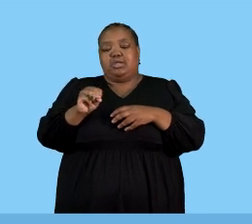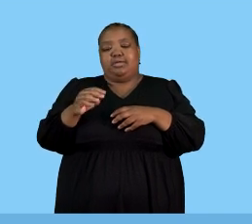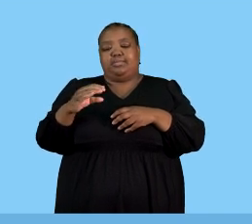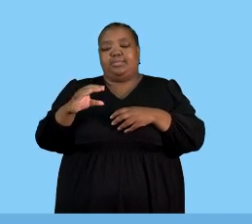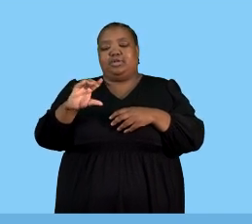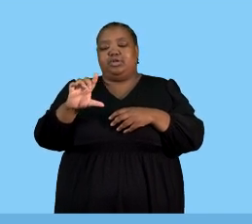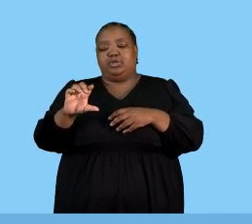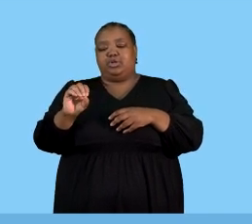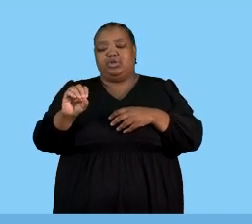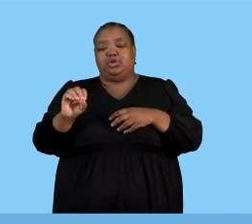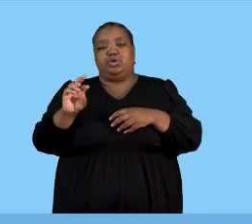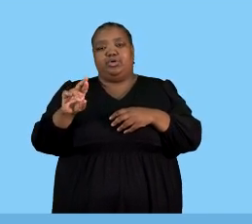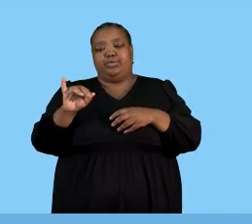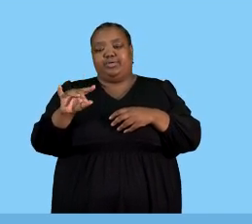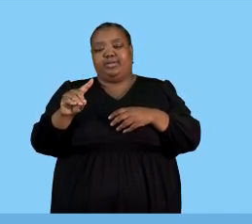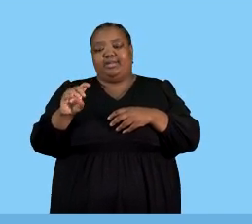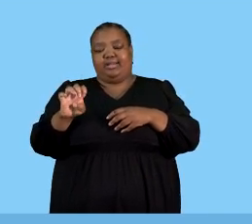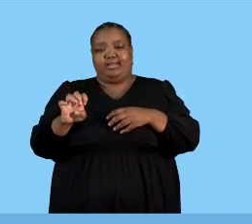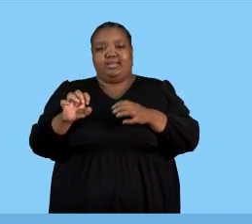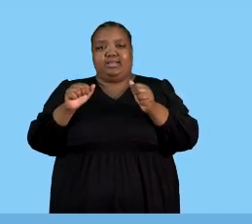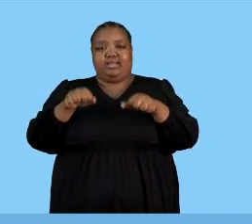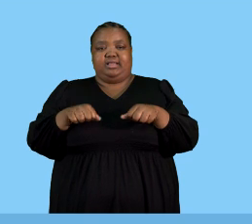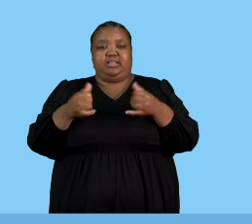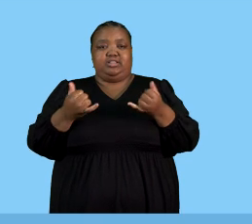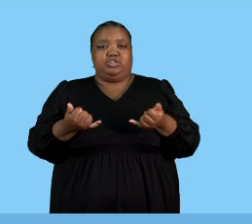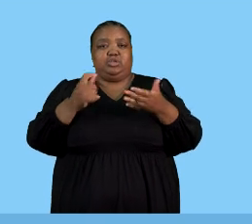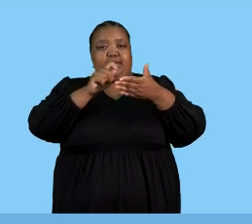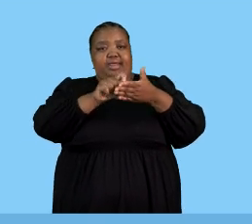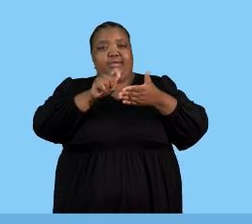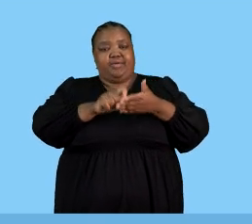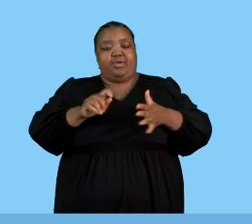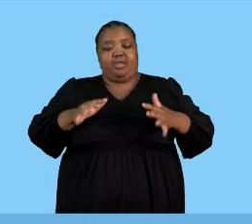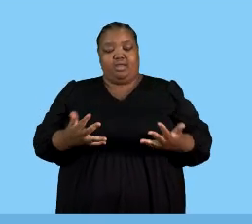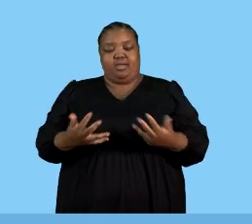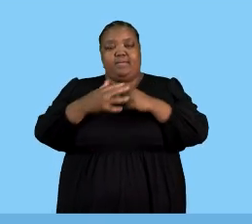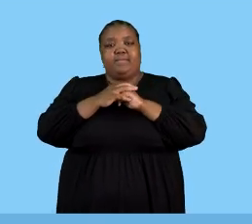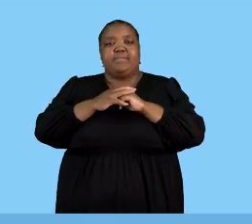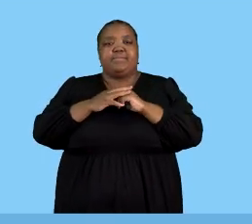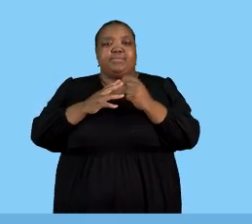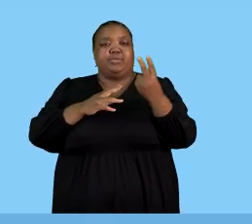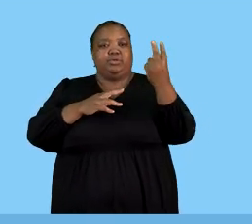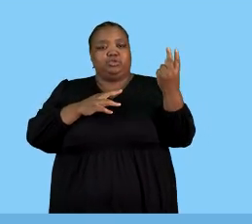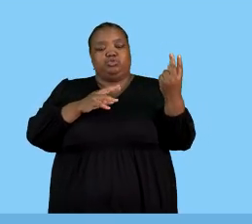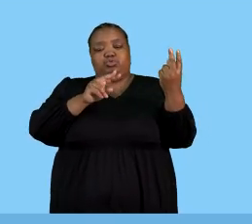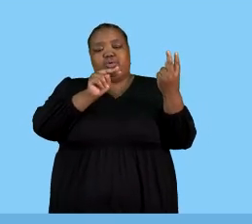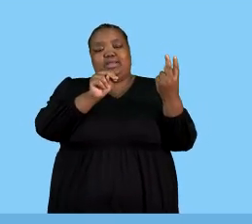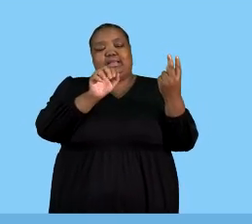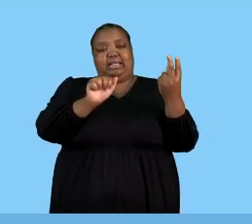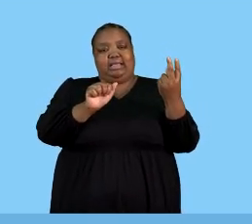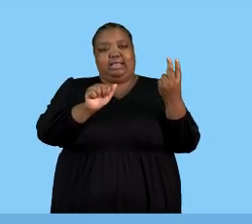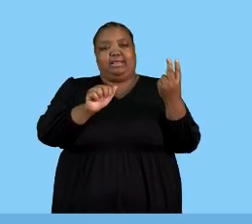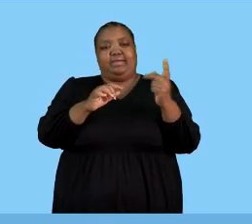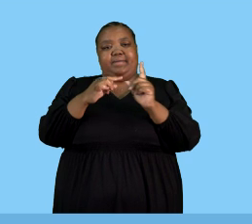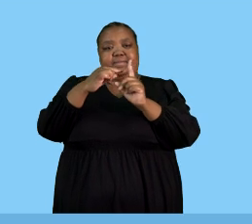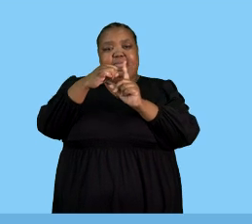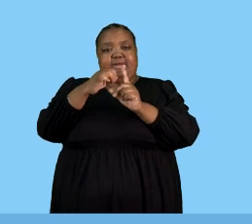atom reacting with another chlorine atom. So this chemical equation for this particular model can be written as, so we